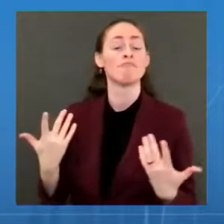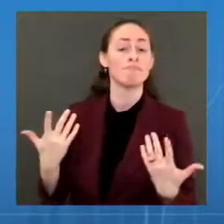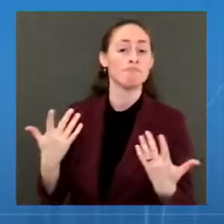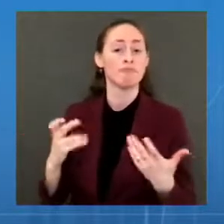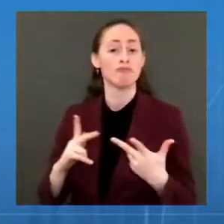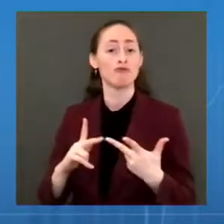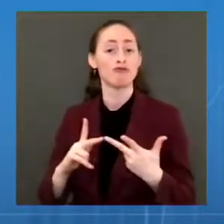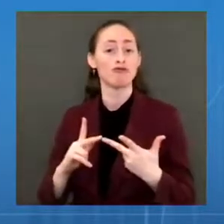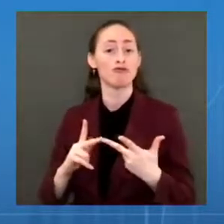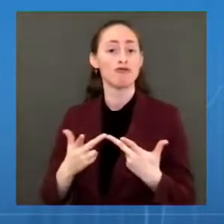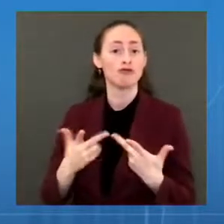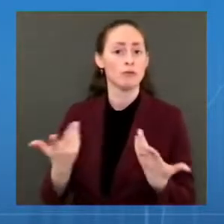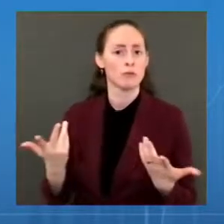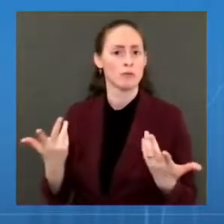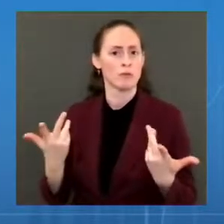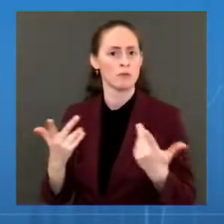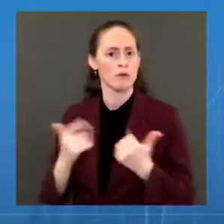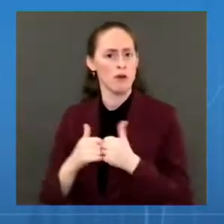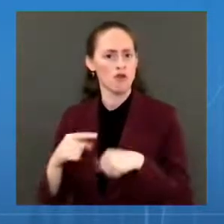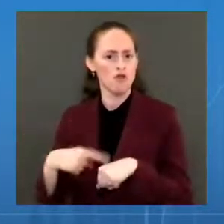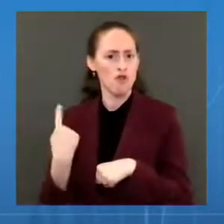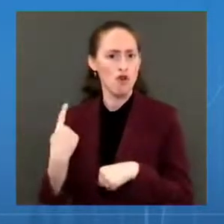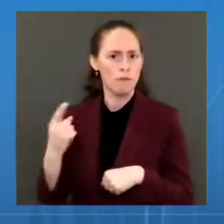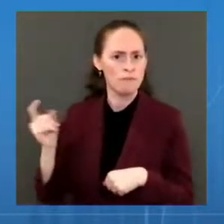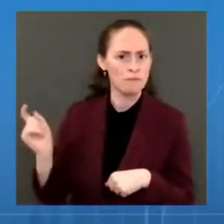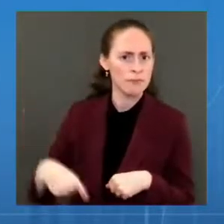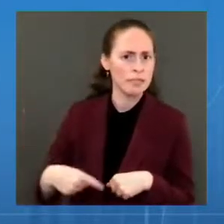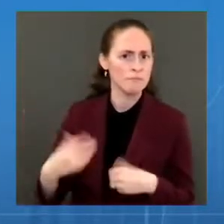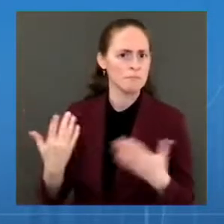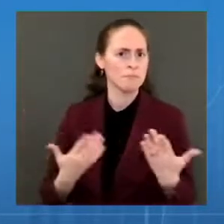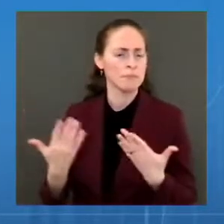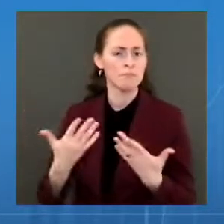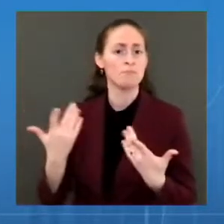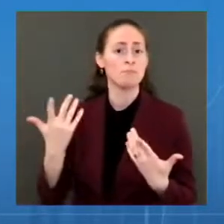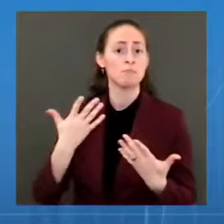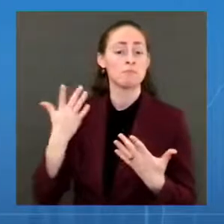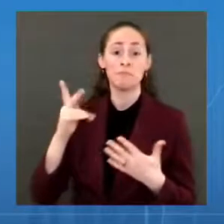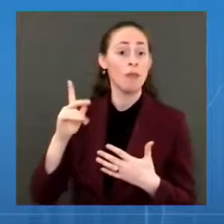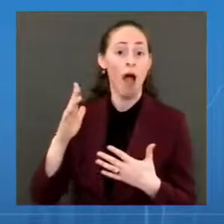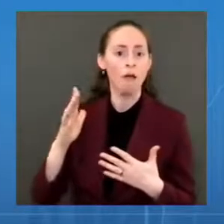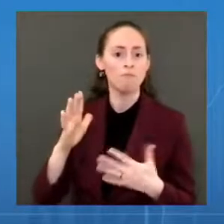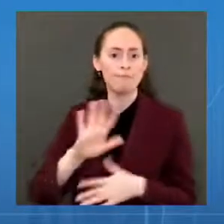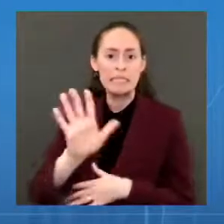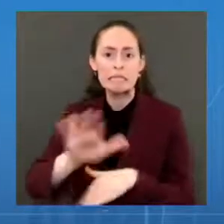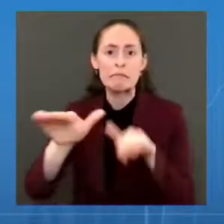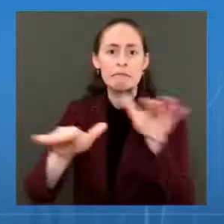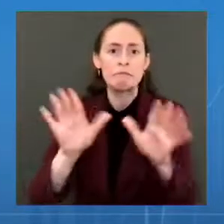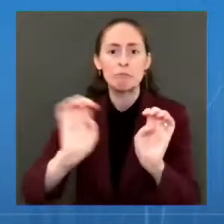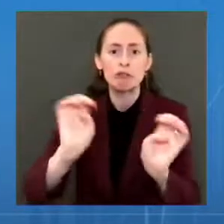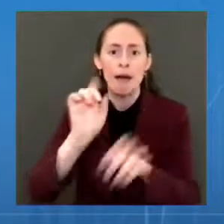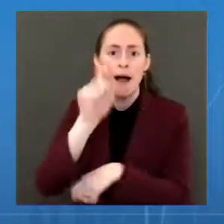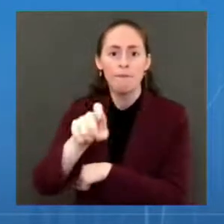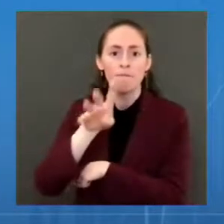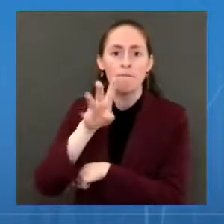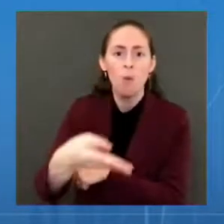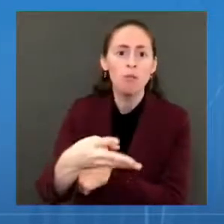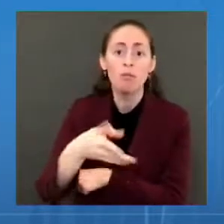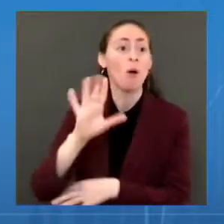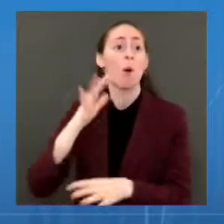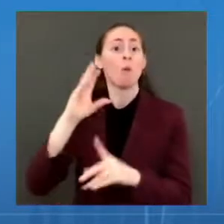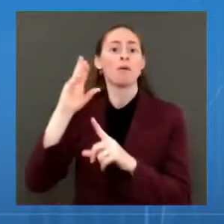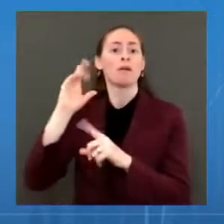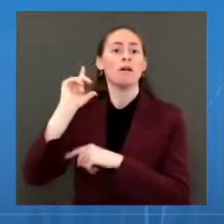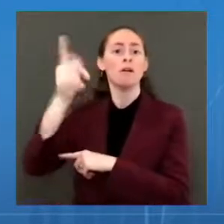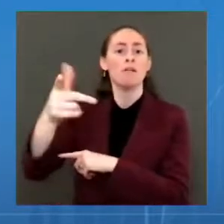be looking out at a 4th shot or shots every 6 months or every year? And I'm wondering what